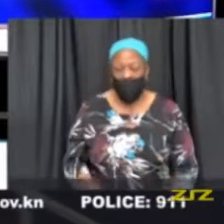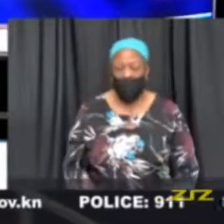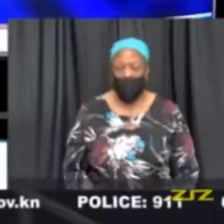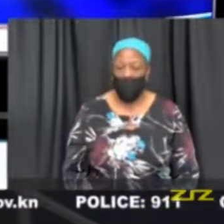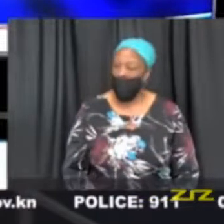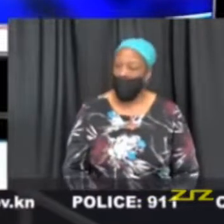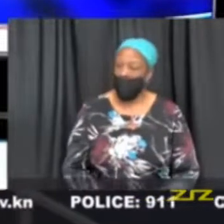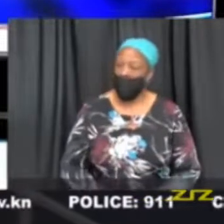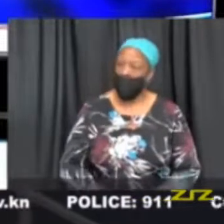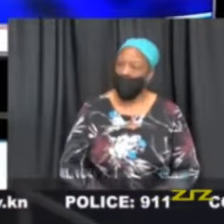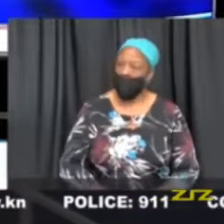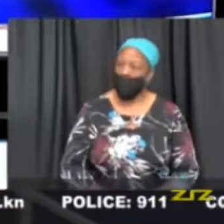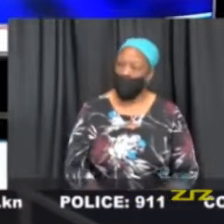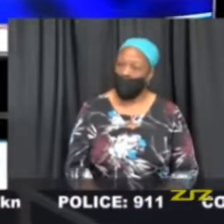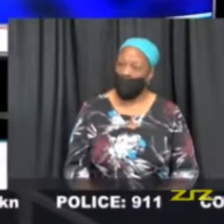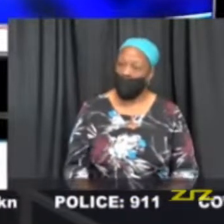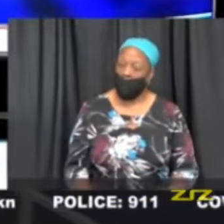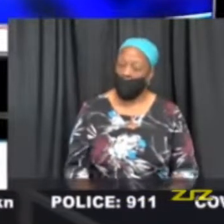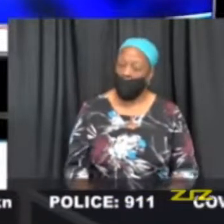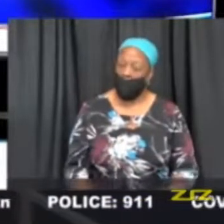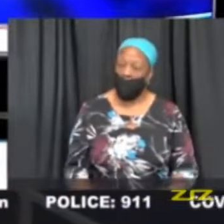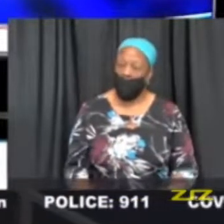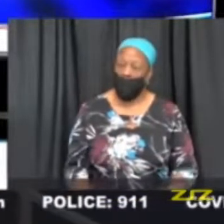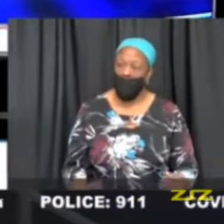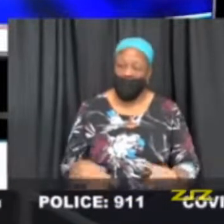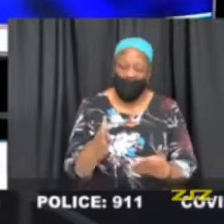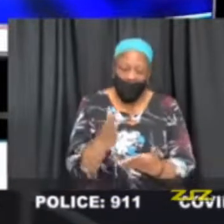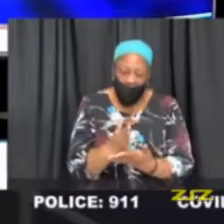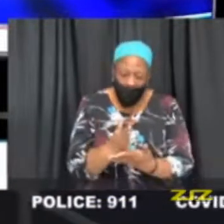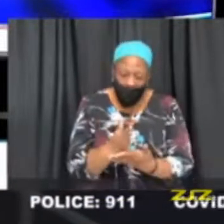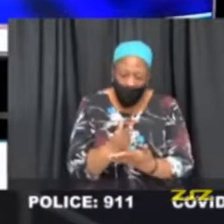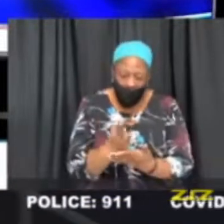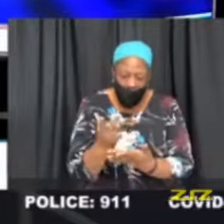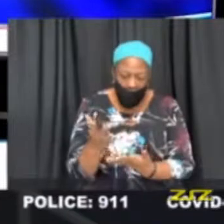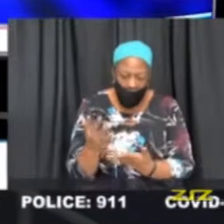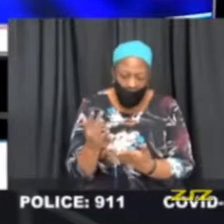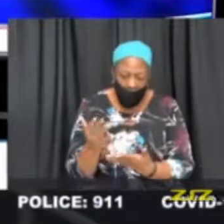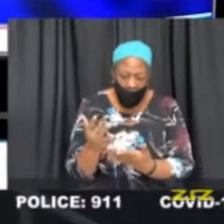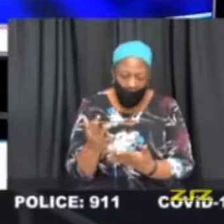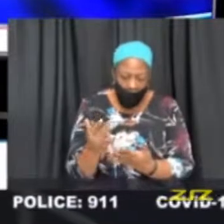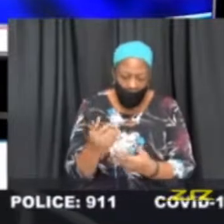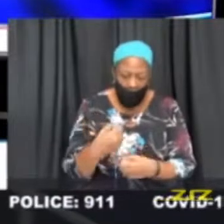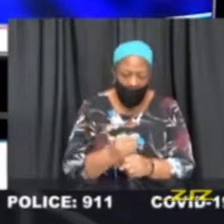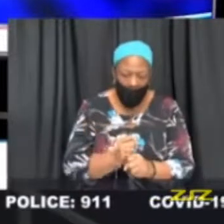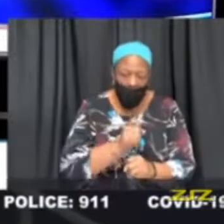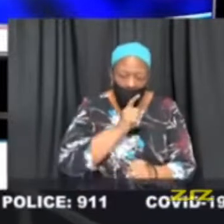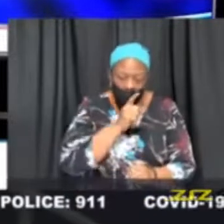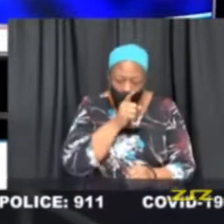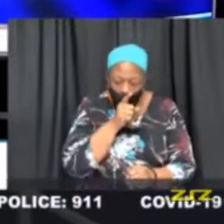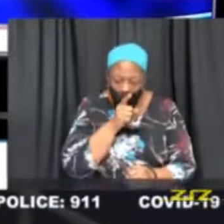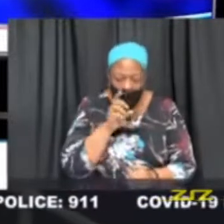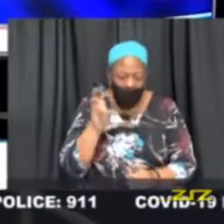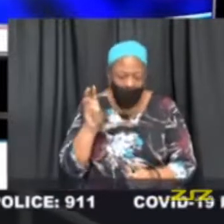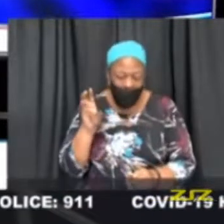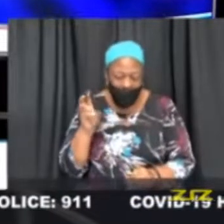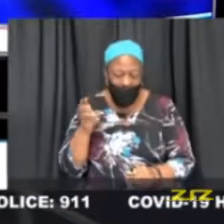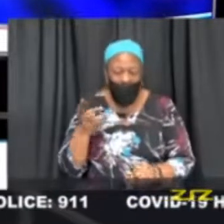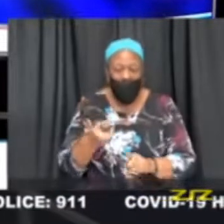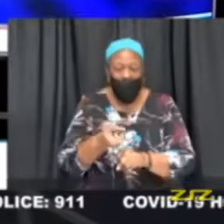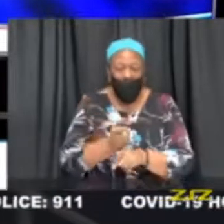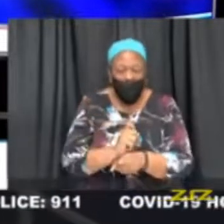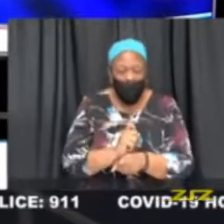paused just to make sure of what is happening. And I say, wow.